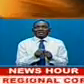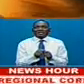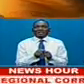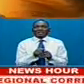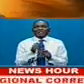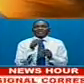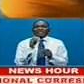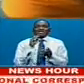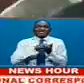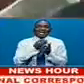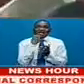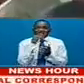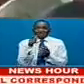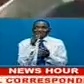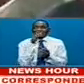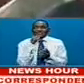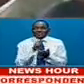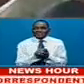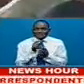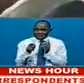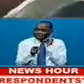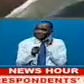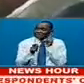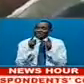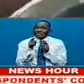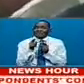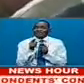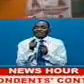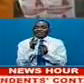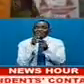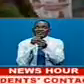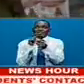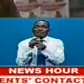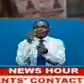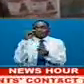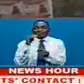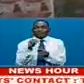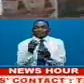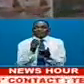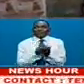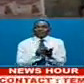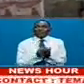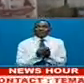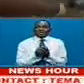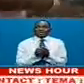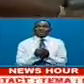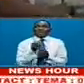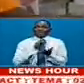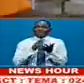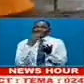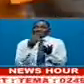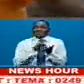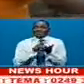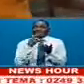biscuit. According to Parkwesi's mother, Madame Gifty Akuyelai, he only becomes stable after taking his drugs.